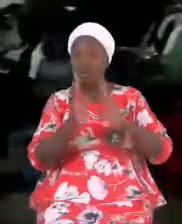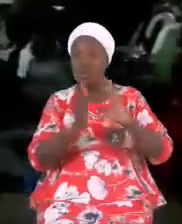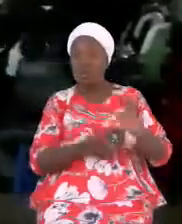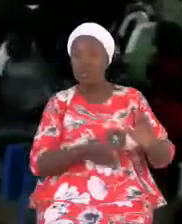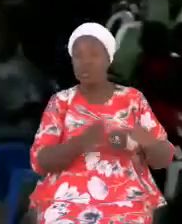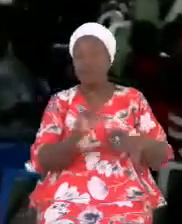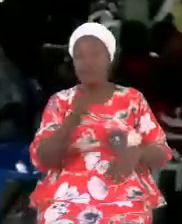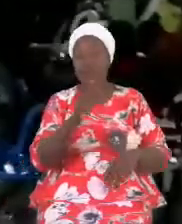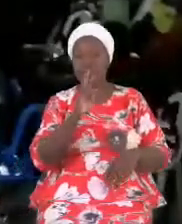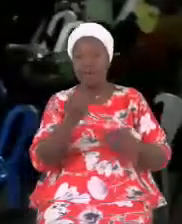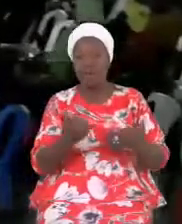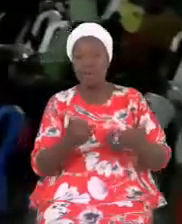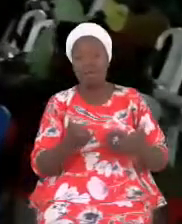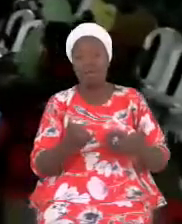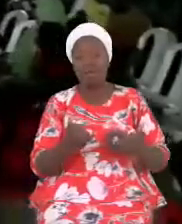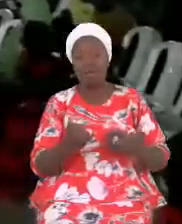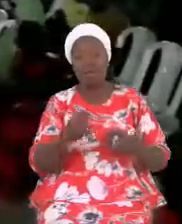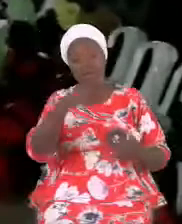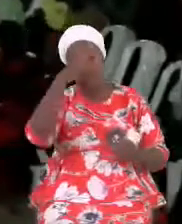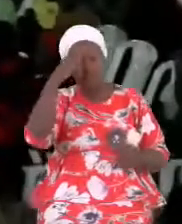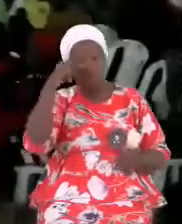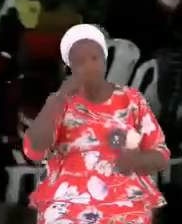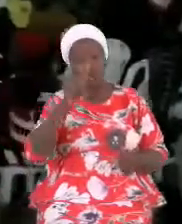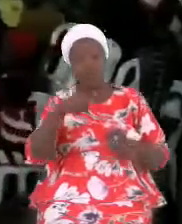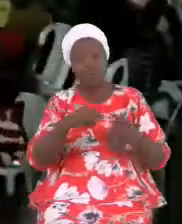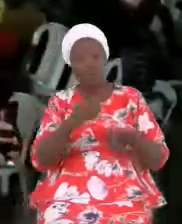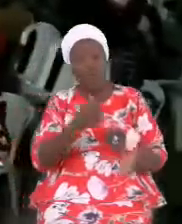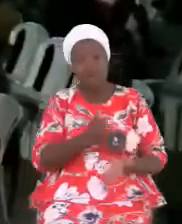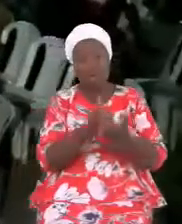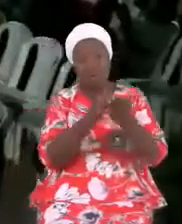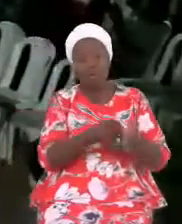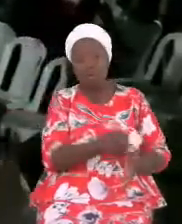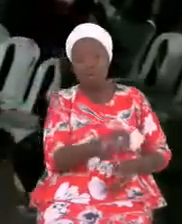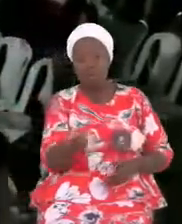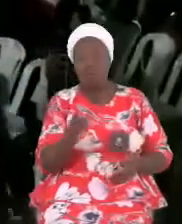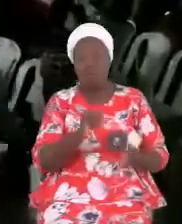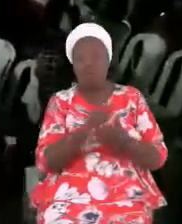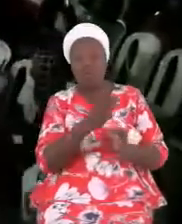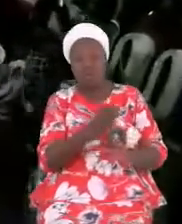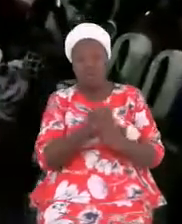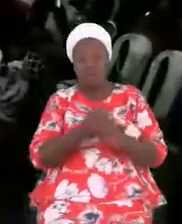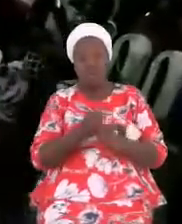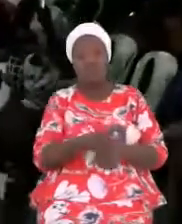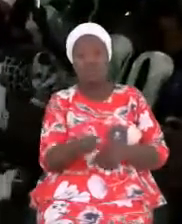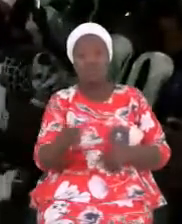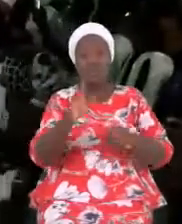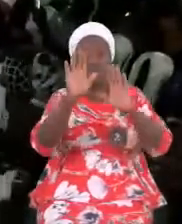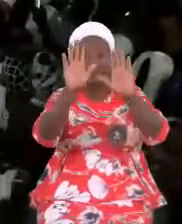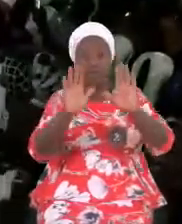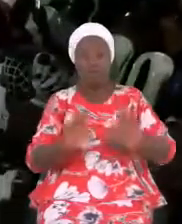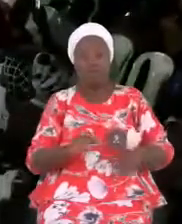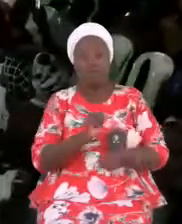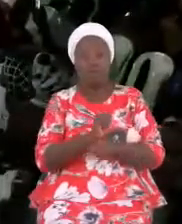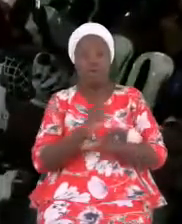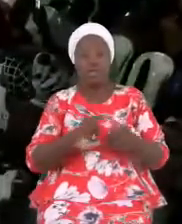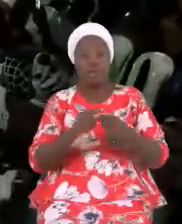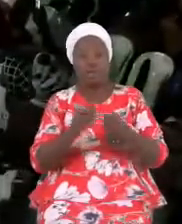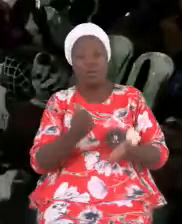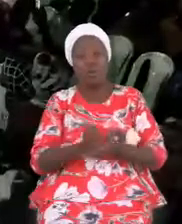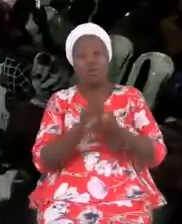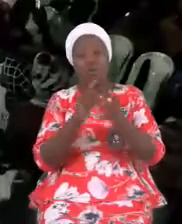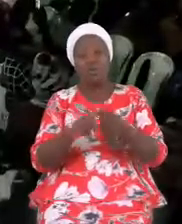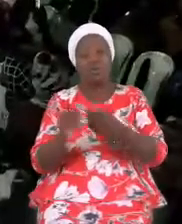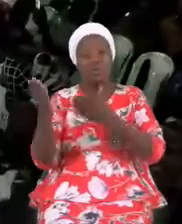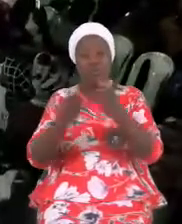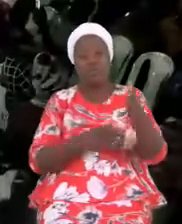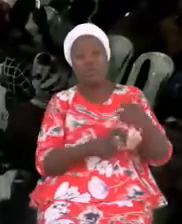because you are going to help those who will receive their miracle. You will help them to bring them to the front for